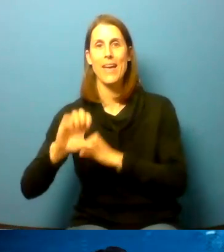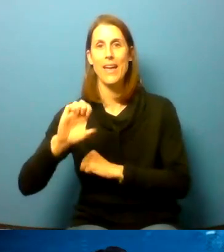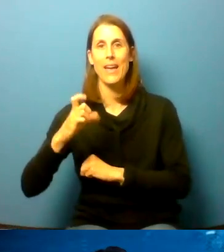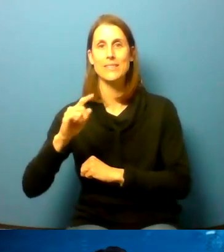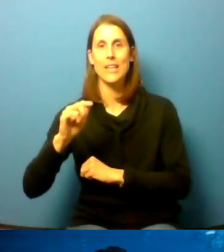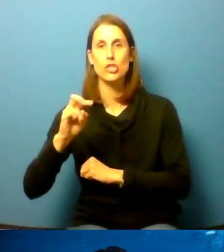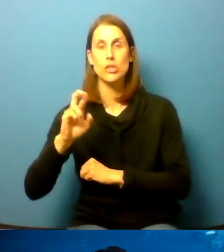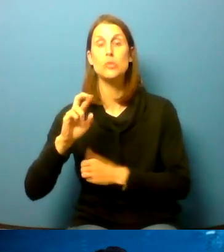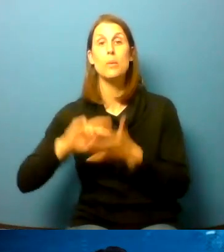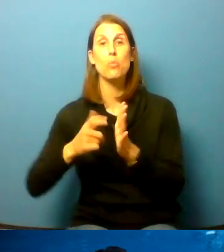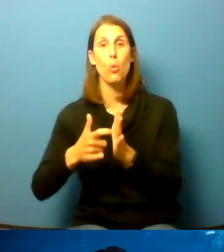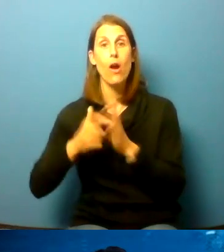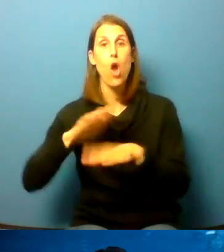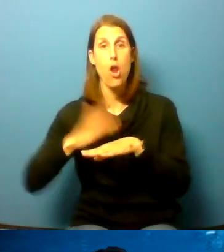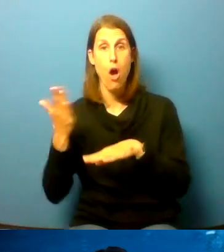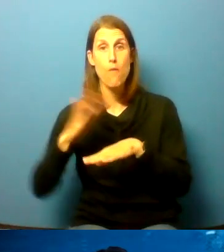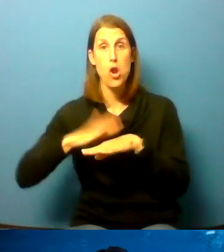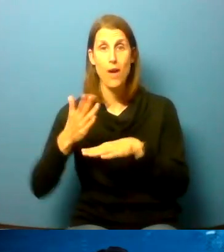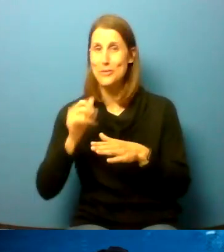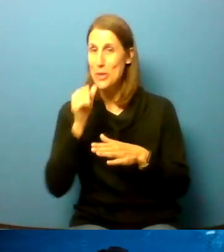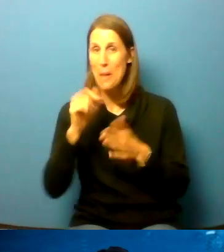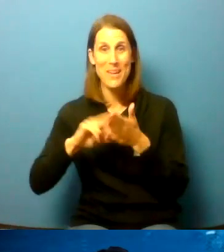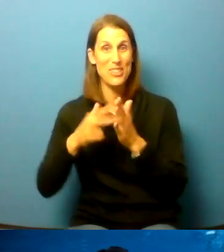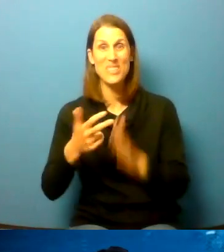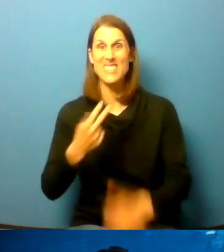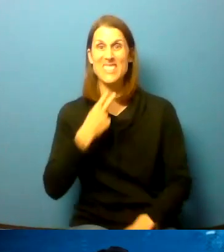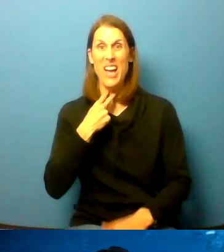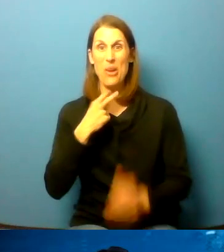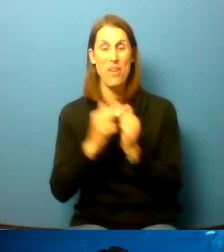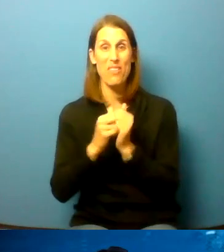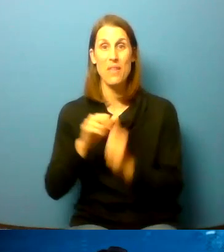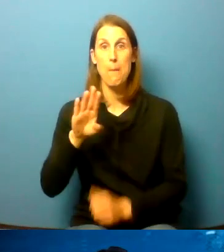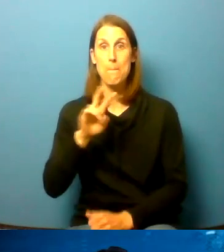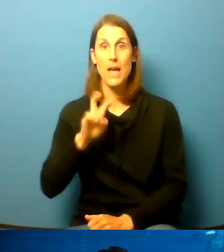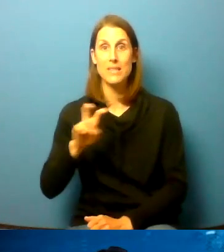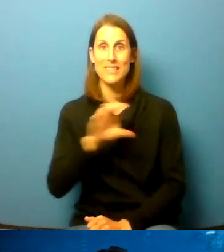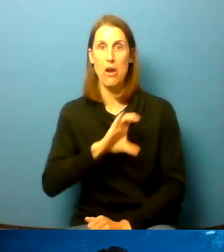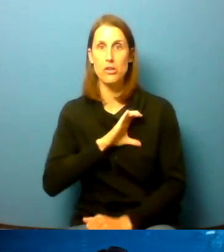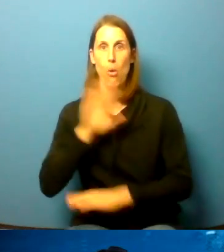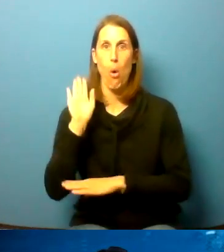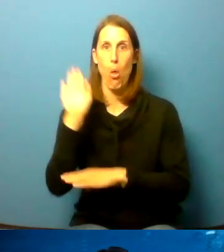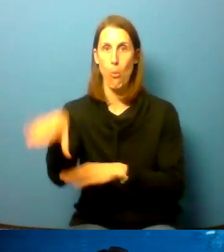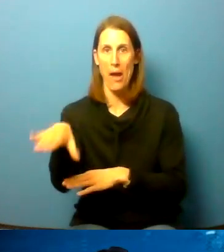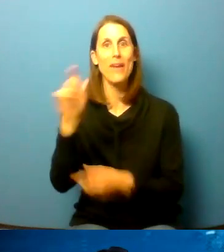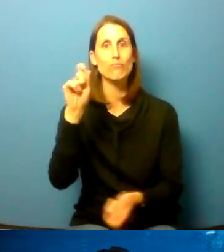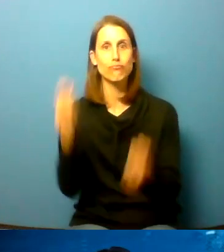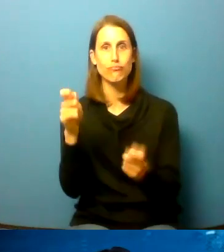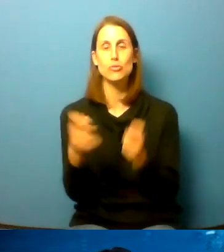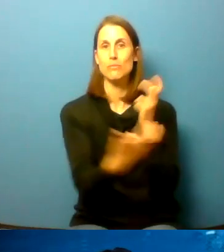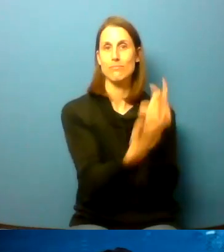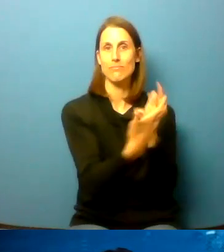time, but it's nice to be able to sort of switch through and play to your child's interests, which is cool.